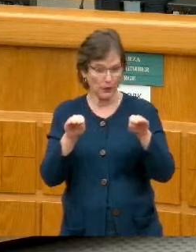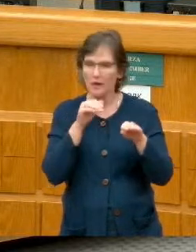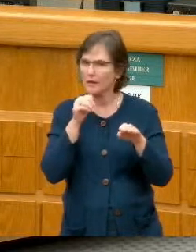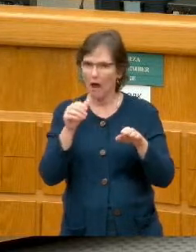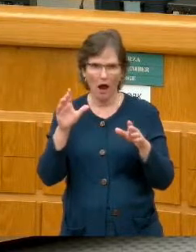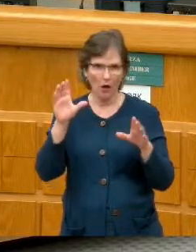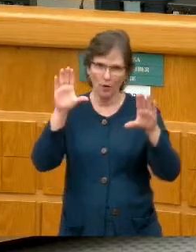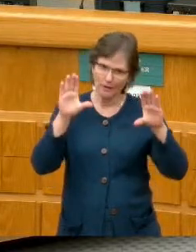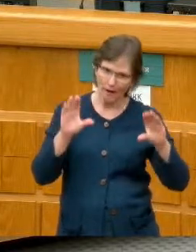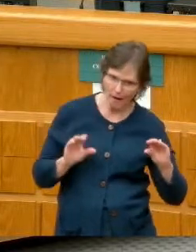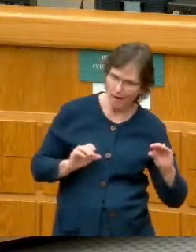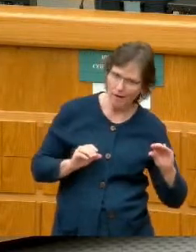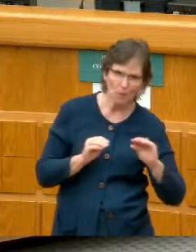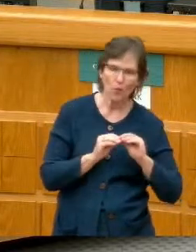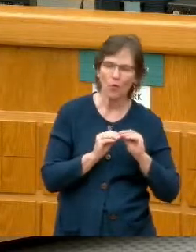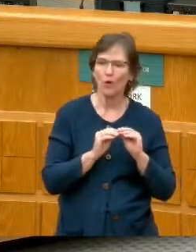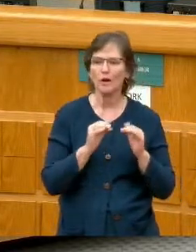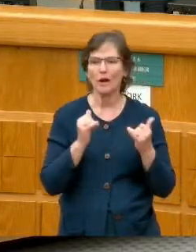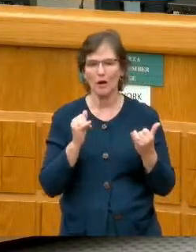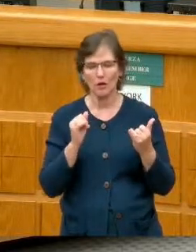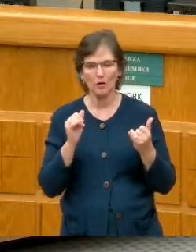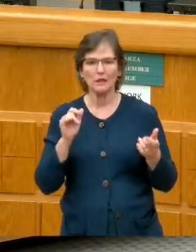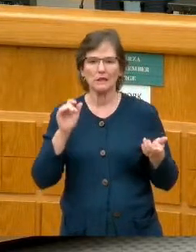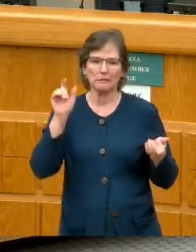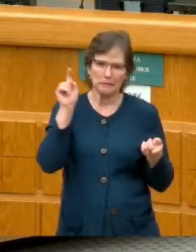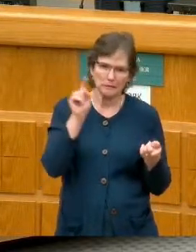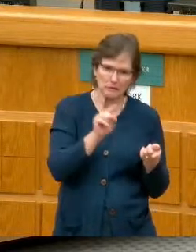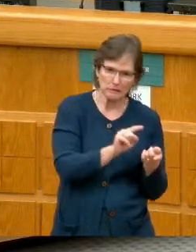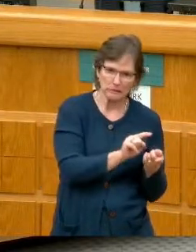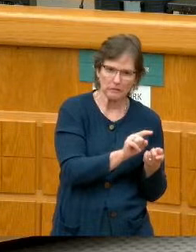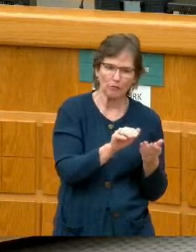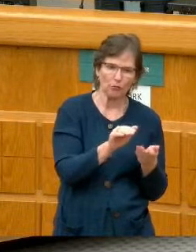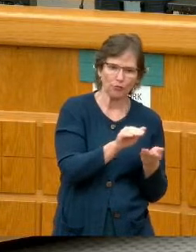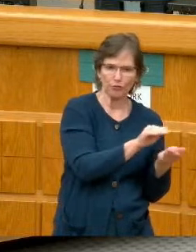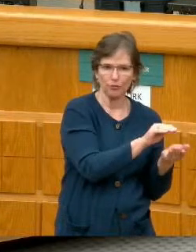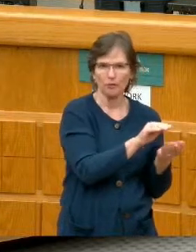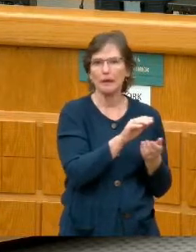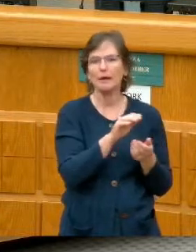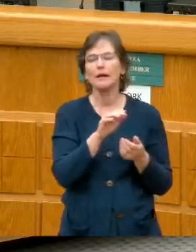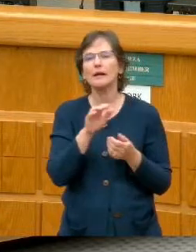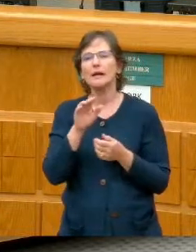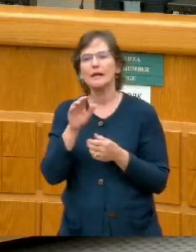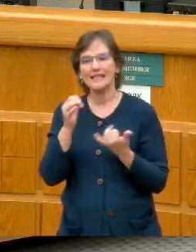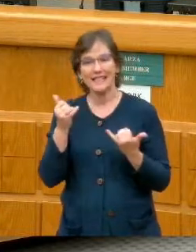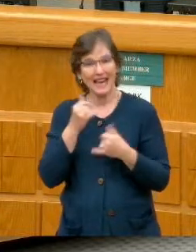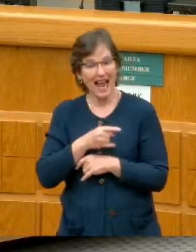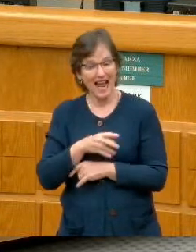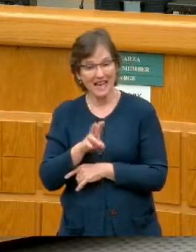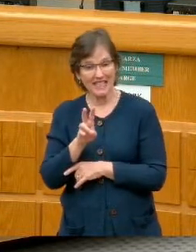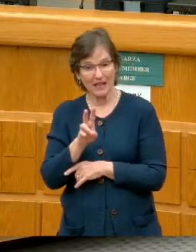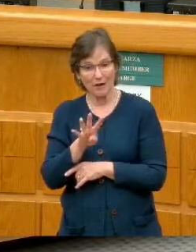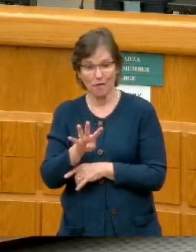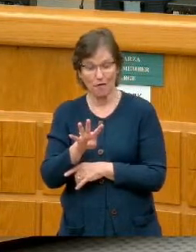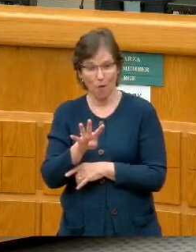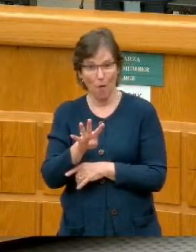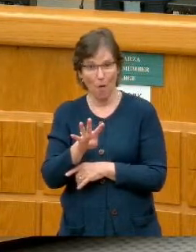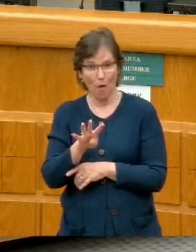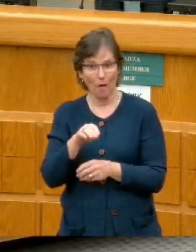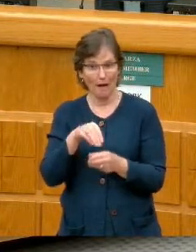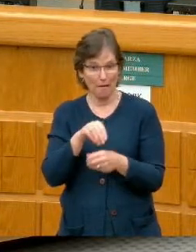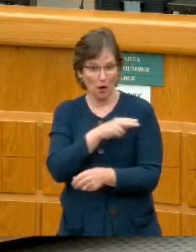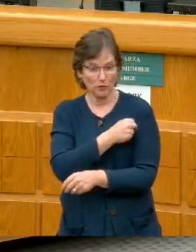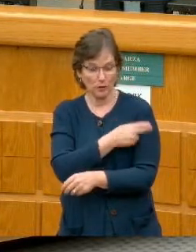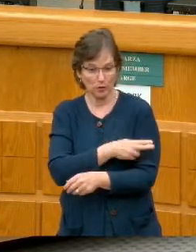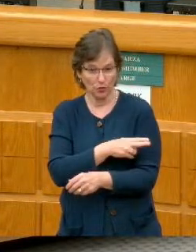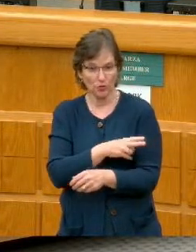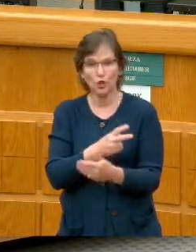total number of people in the hospital with COVID-19 has remained level. 74 today. It was 78 2 weeks ago, and